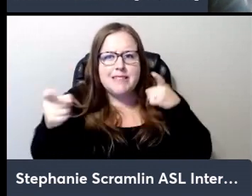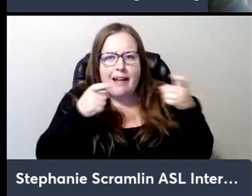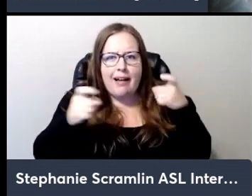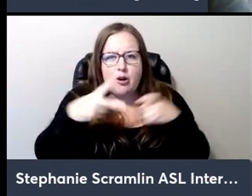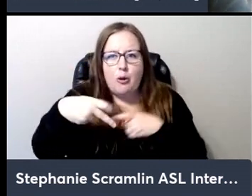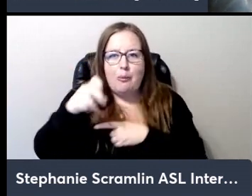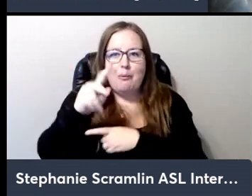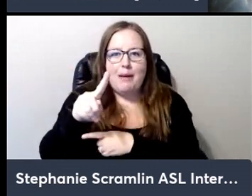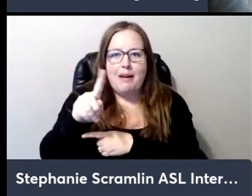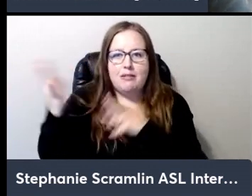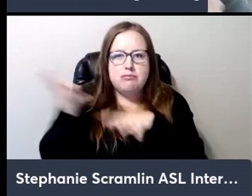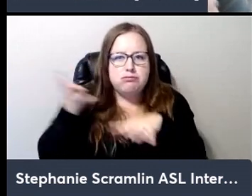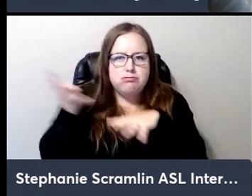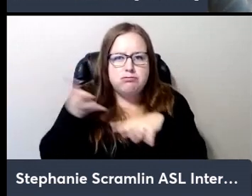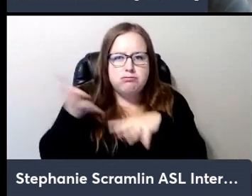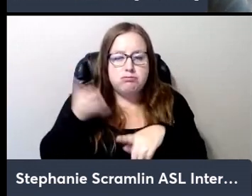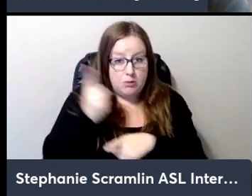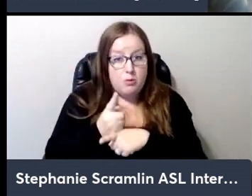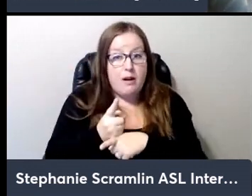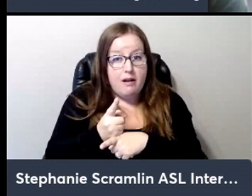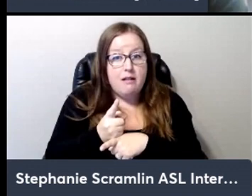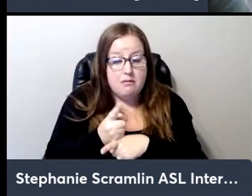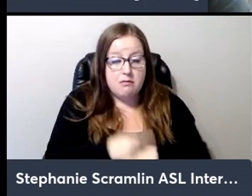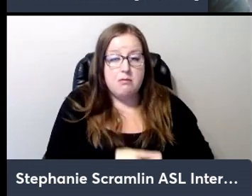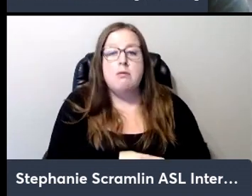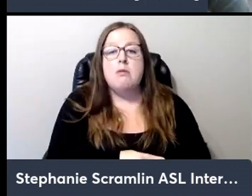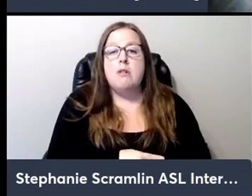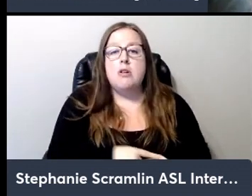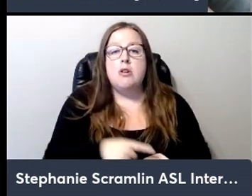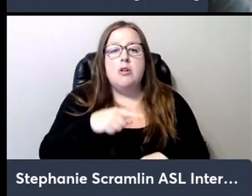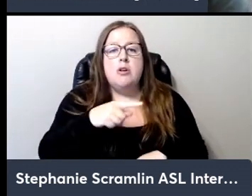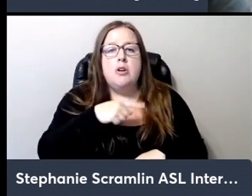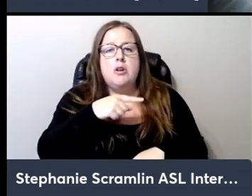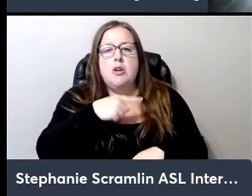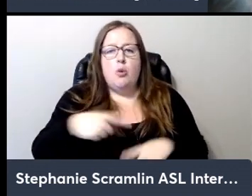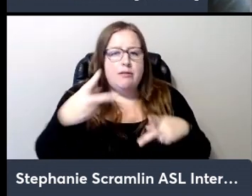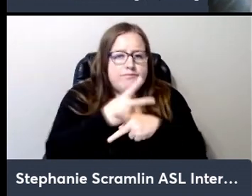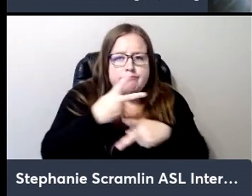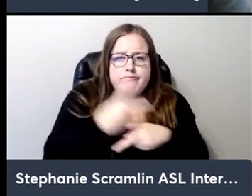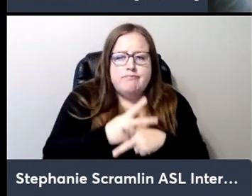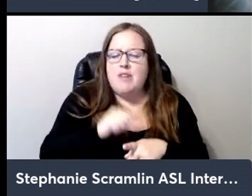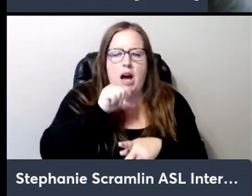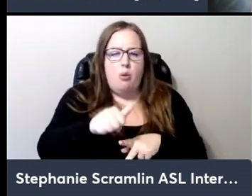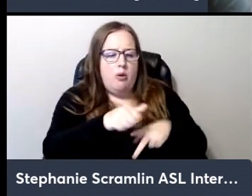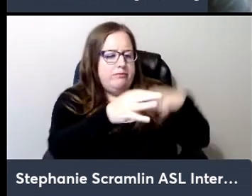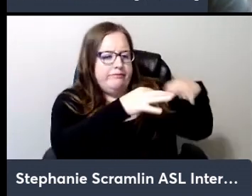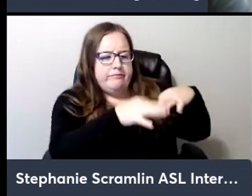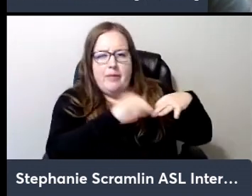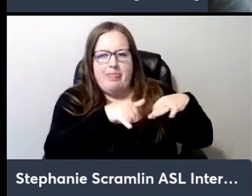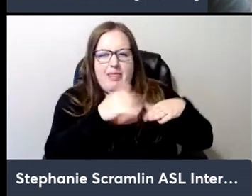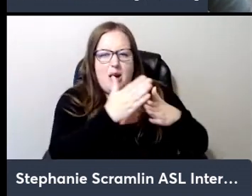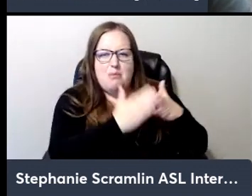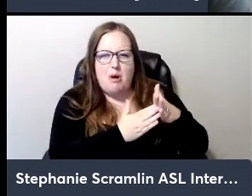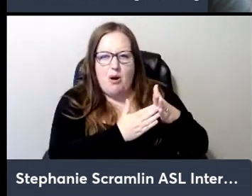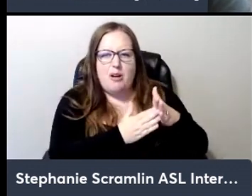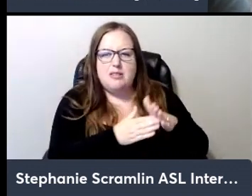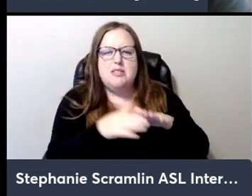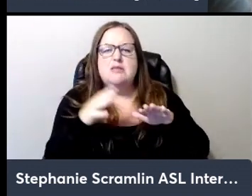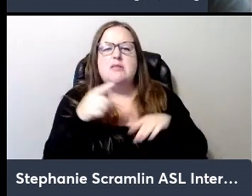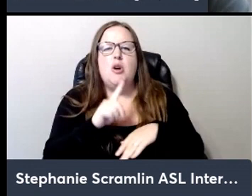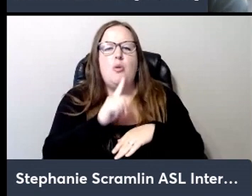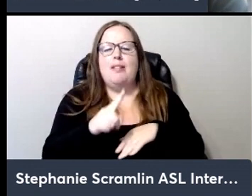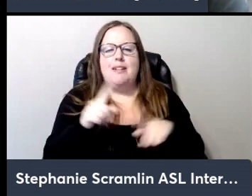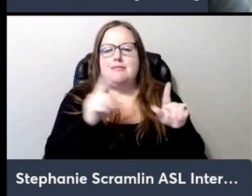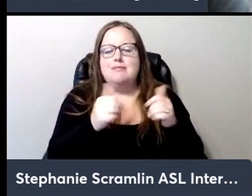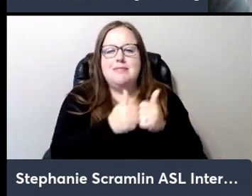times. And we've computed, and I will not get into that, that's probably worth another talk, how we